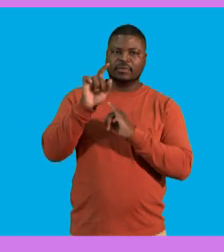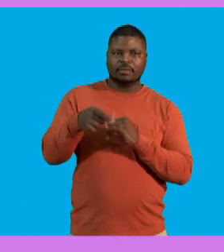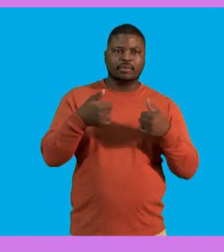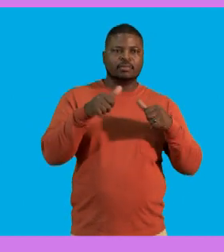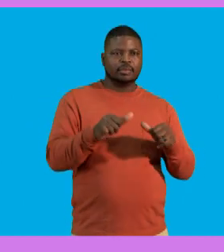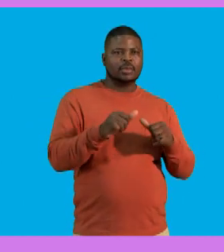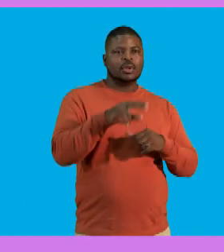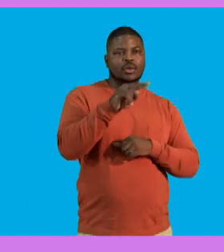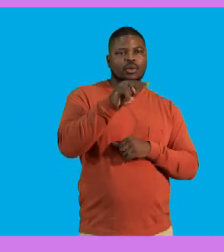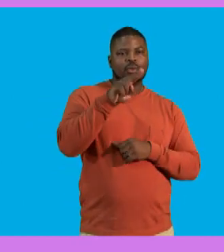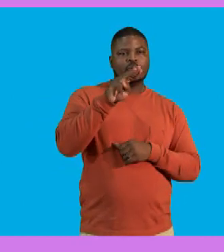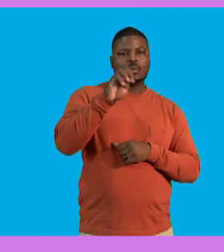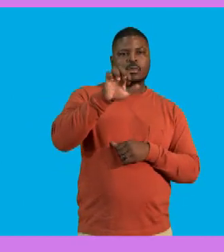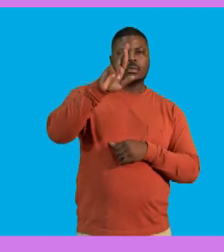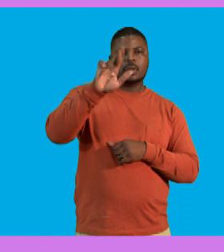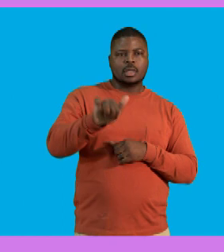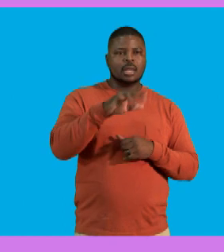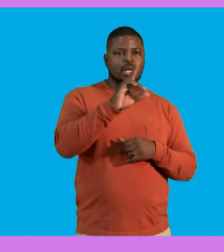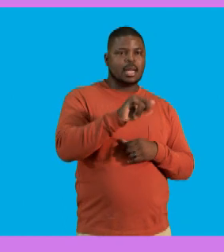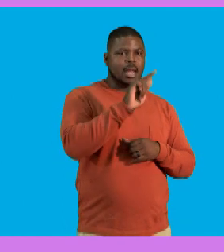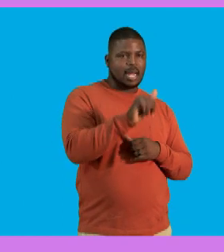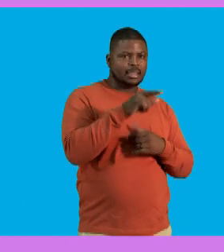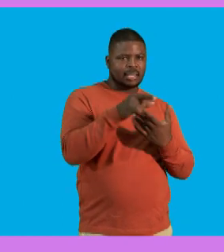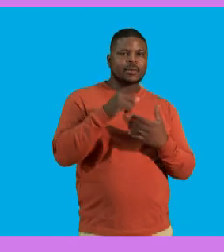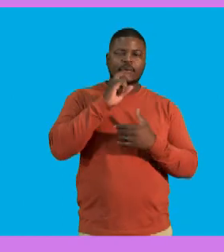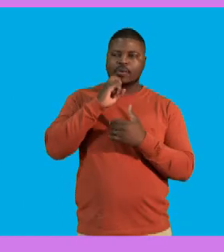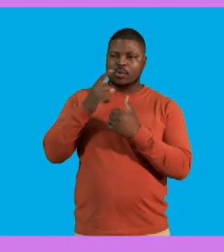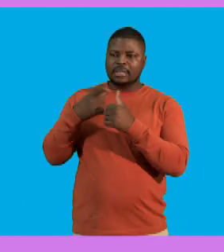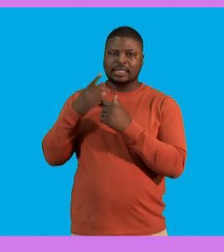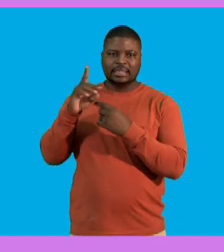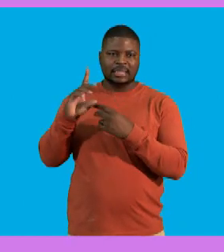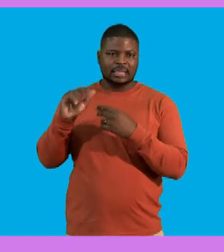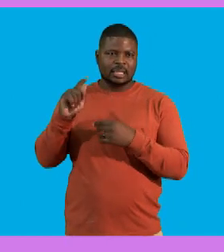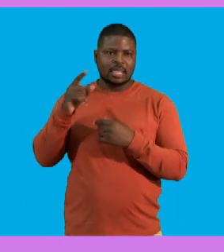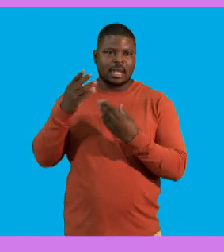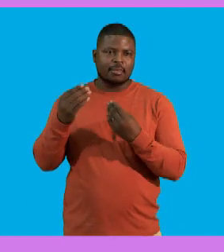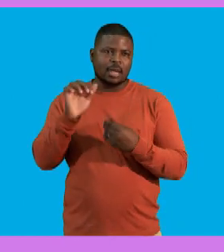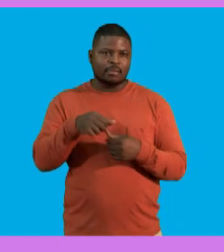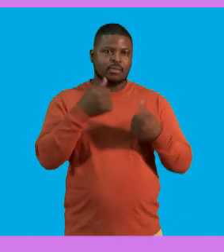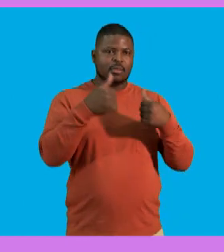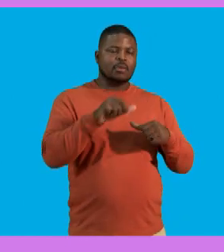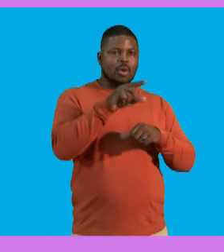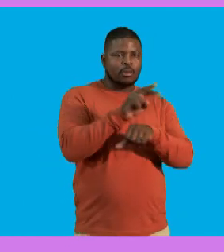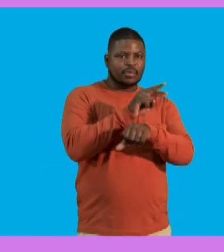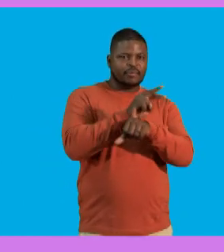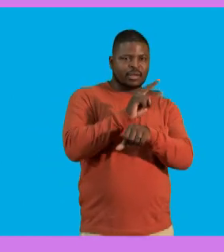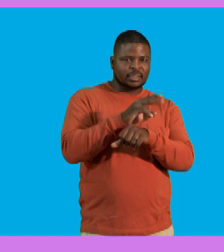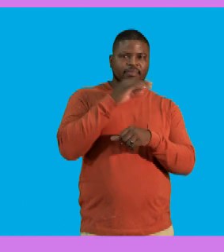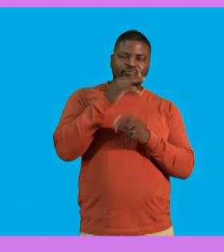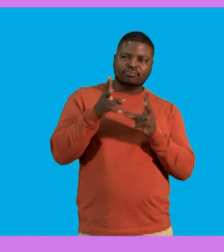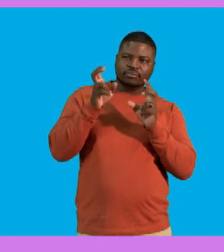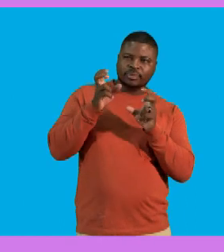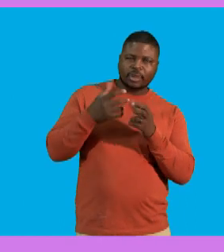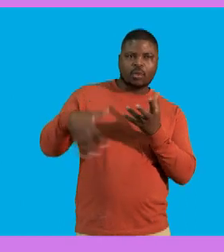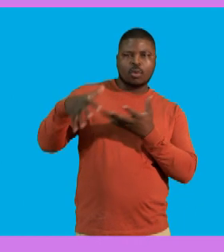data is data in the form of numbers. Observation. Data collection done by watching and recording results.